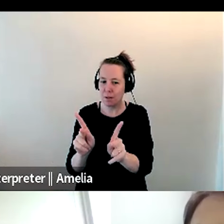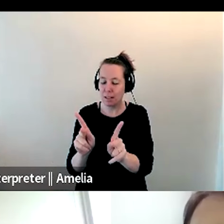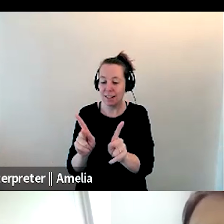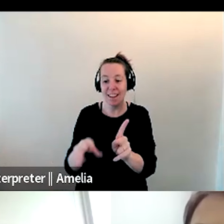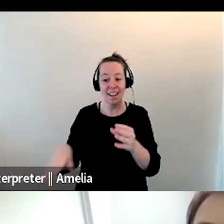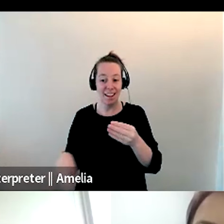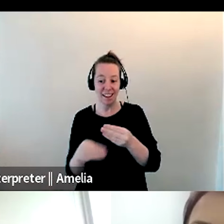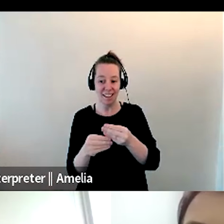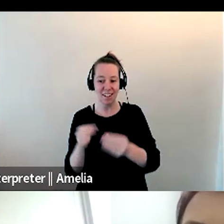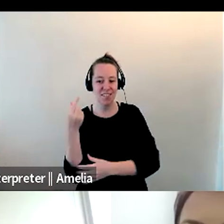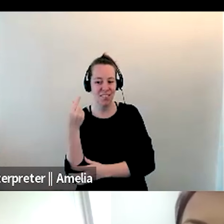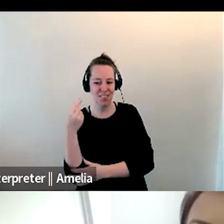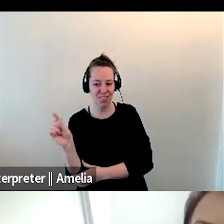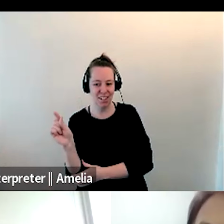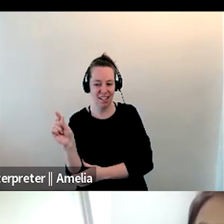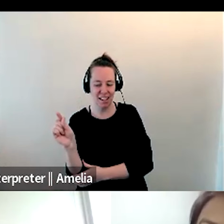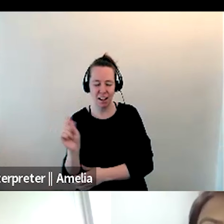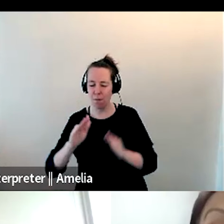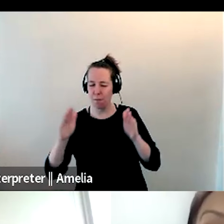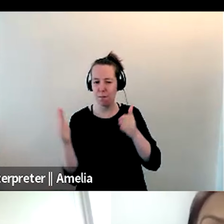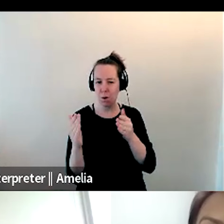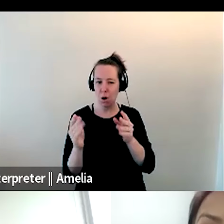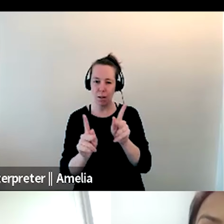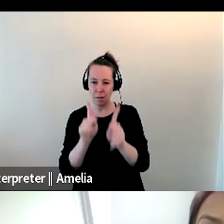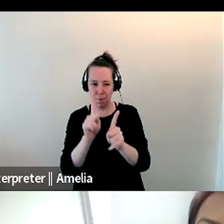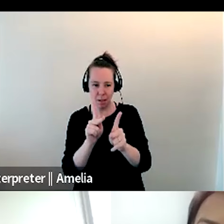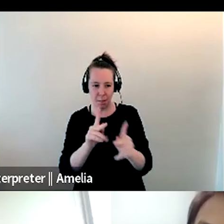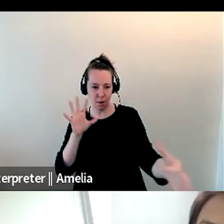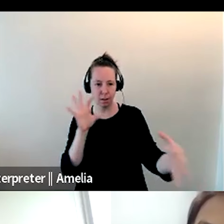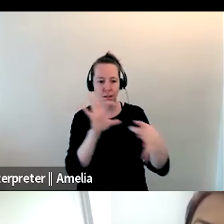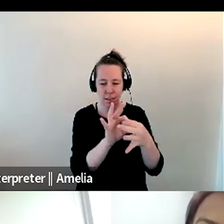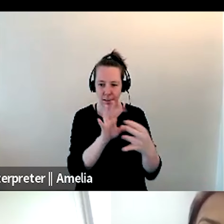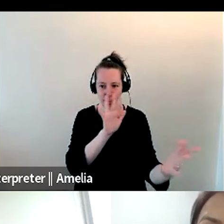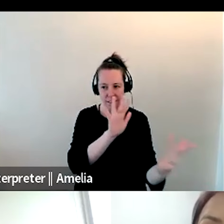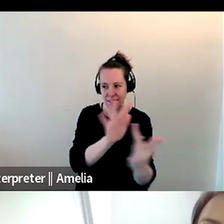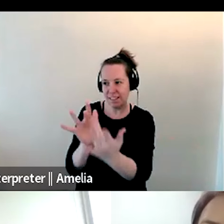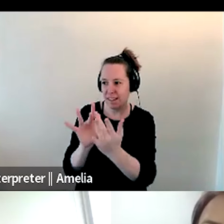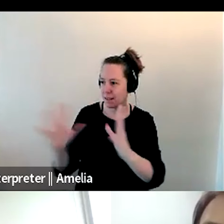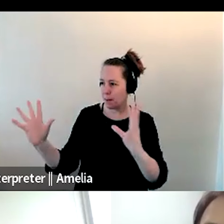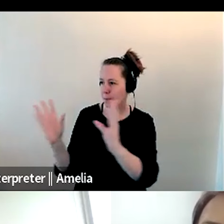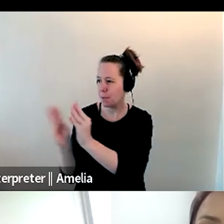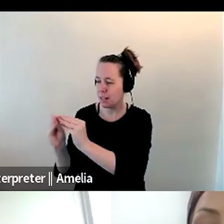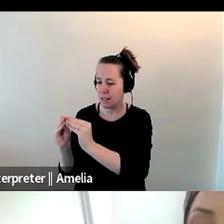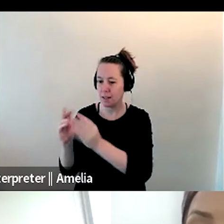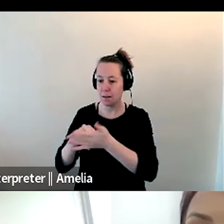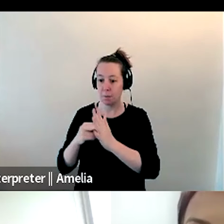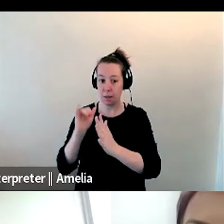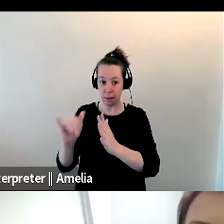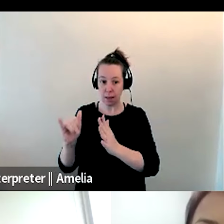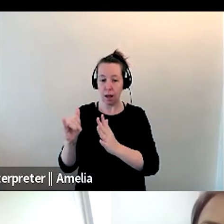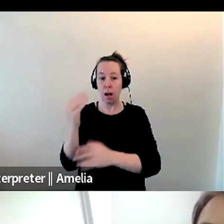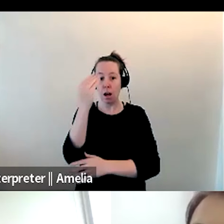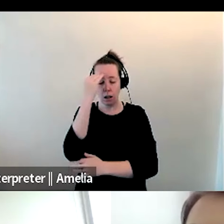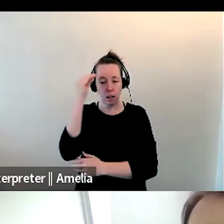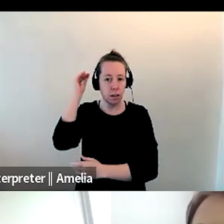that's where I guess it led me to be where I am today, working on communication, employee